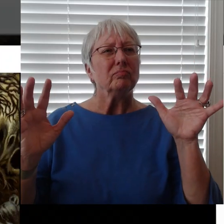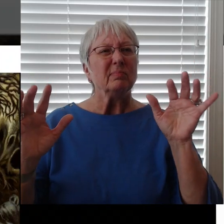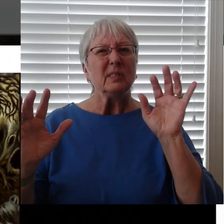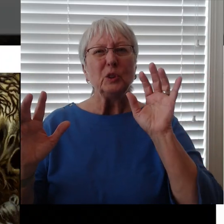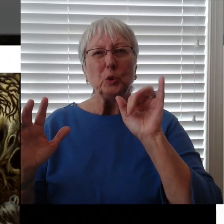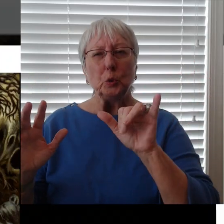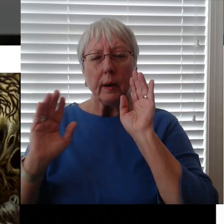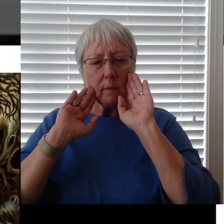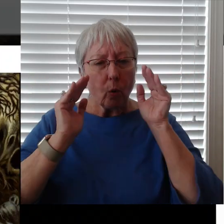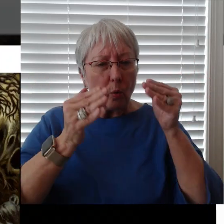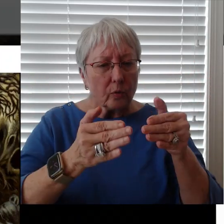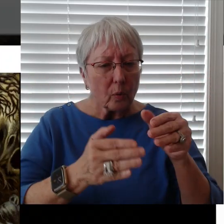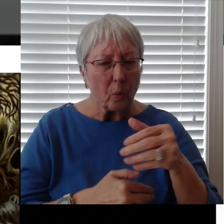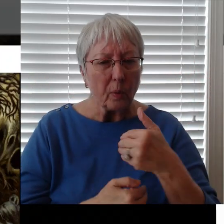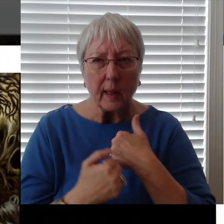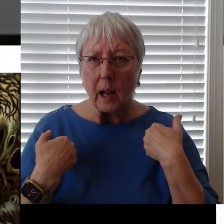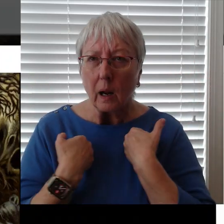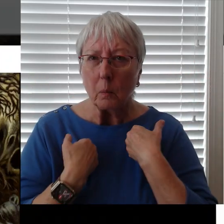interest.